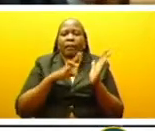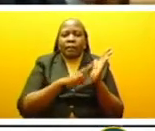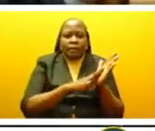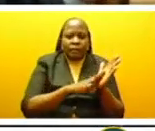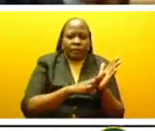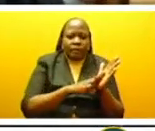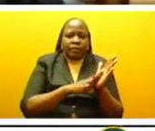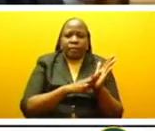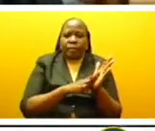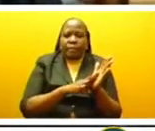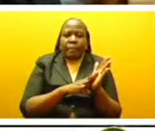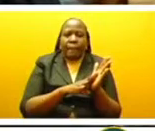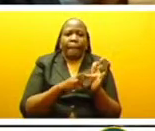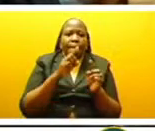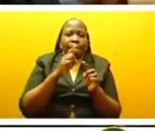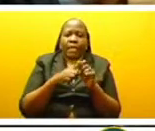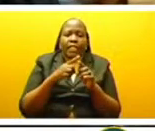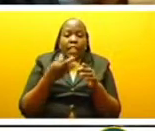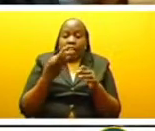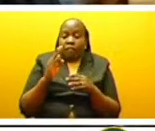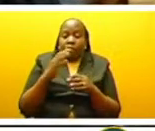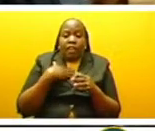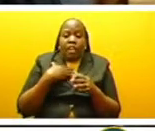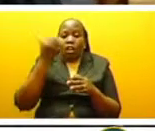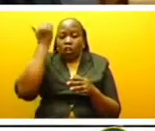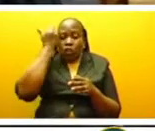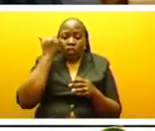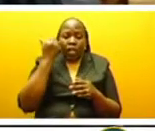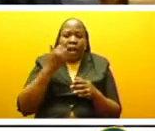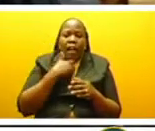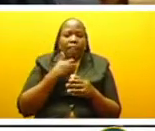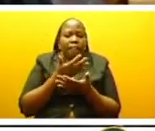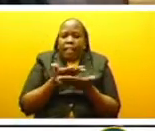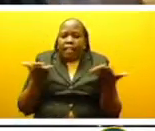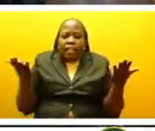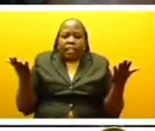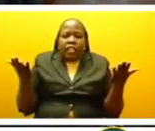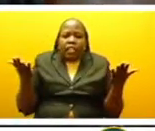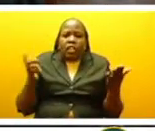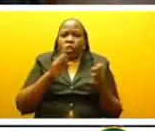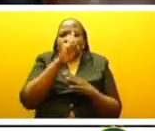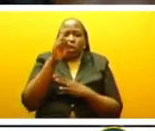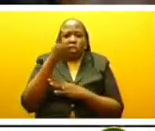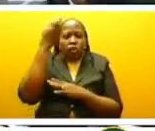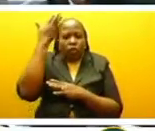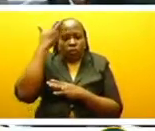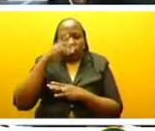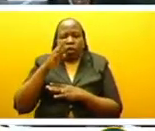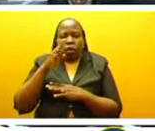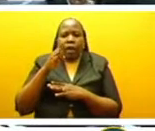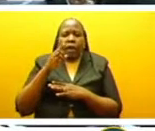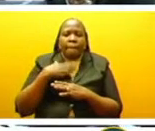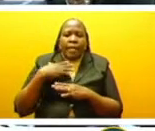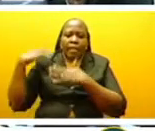Unless the court has any question for me, I would ask to resume my seat. Thank you, and invite Mr. Ma.